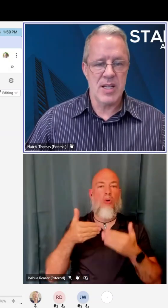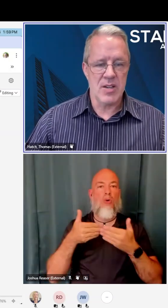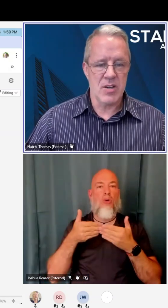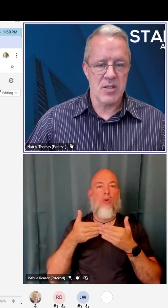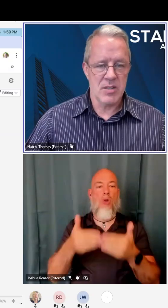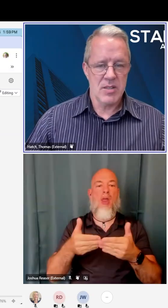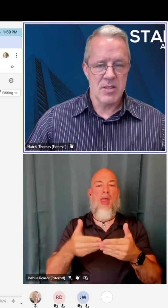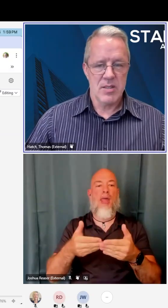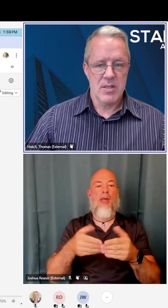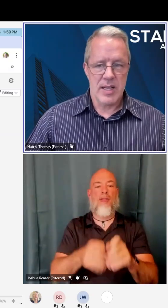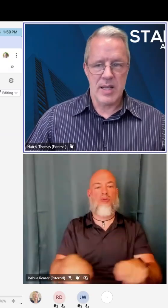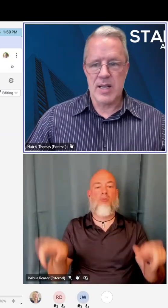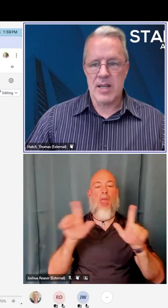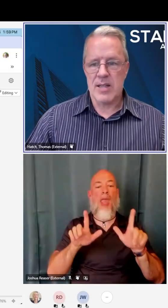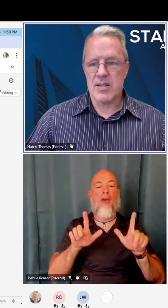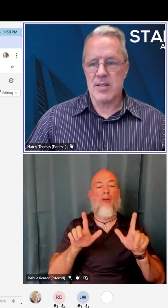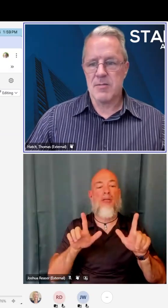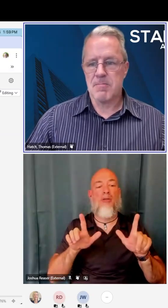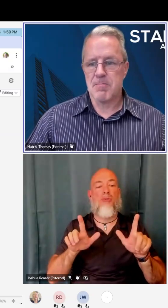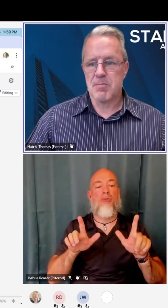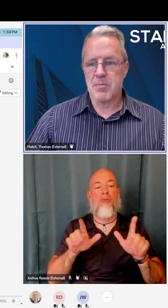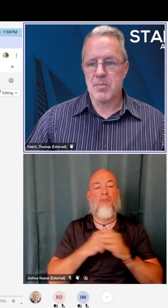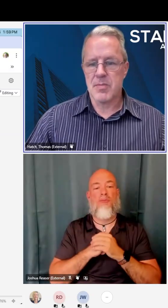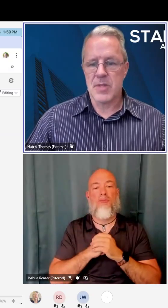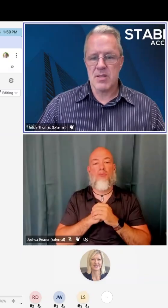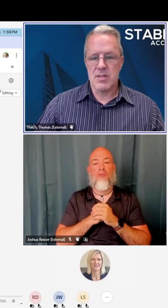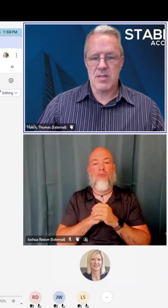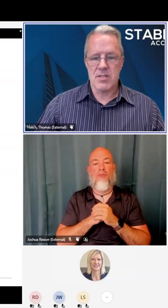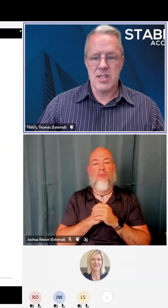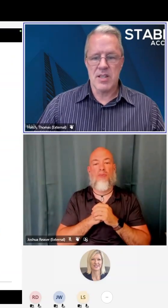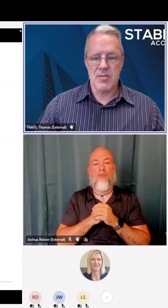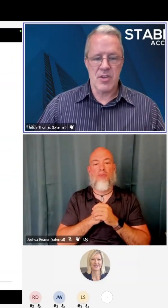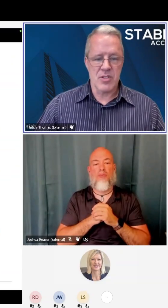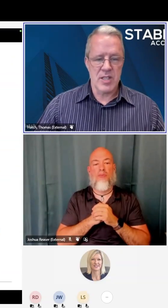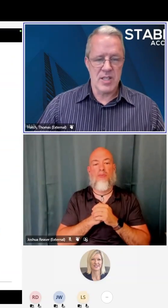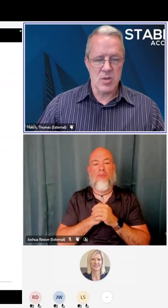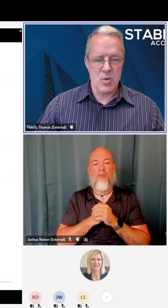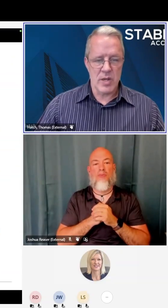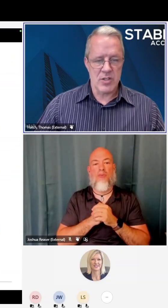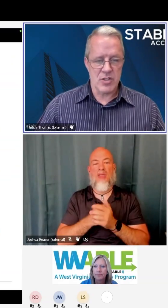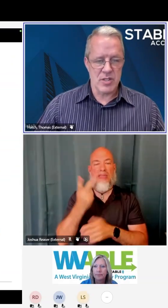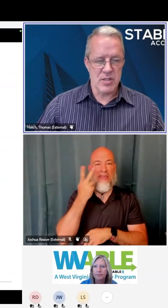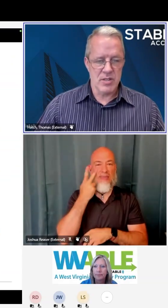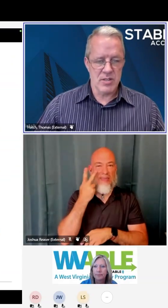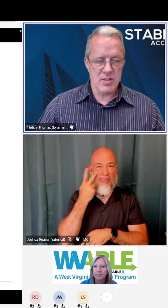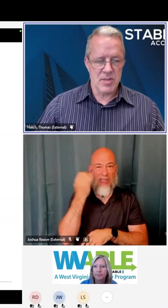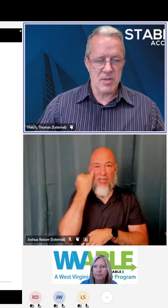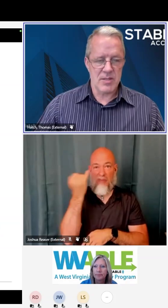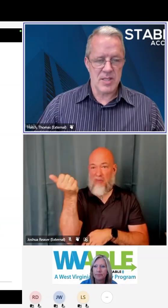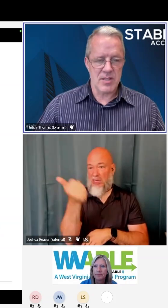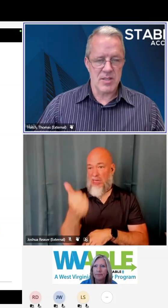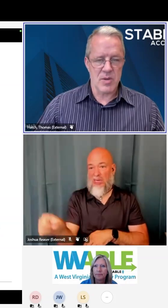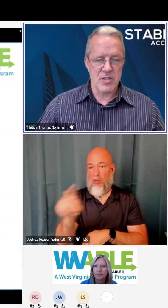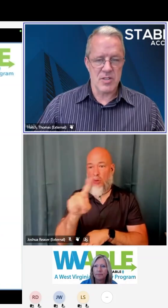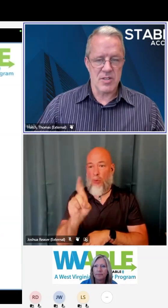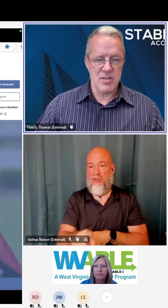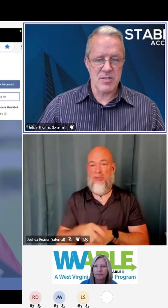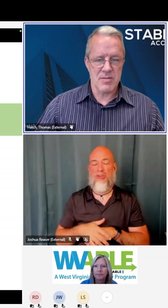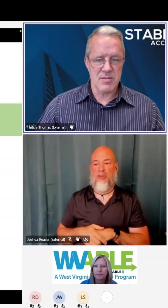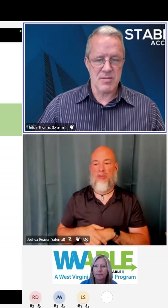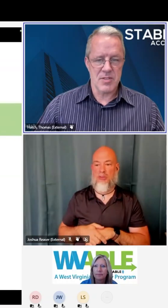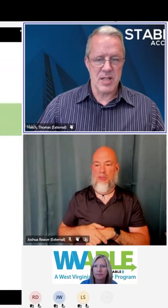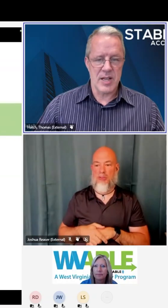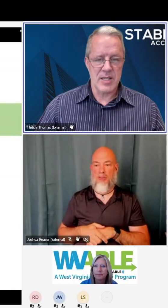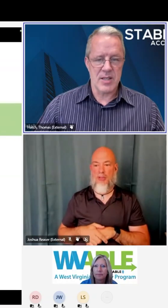out here and see if there's any questions. Well, let's get to the